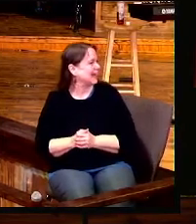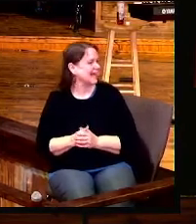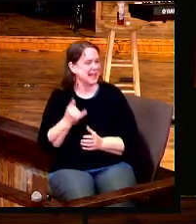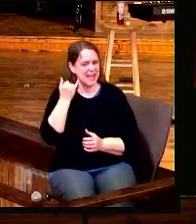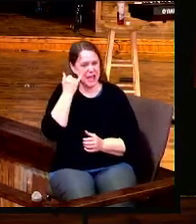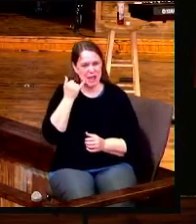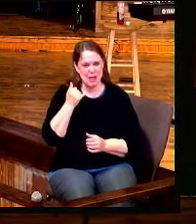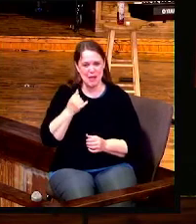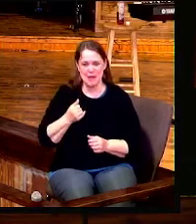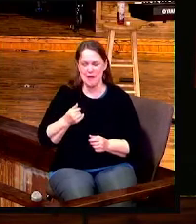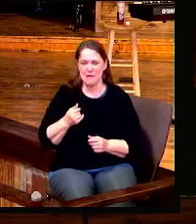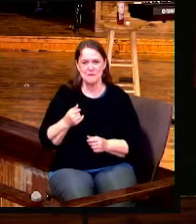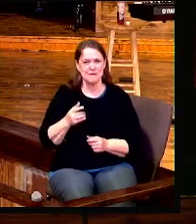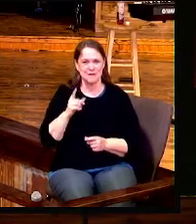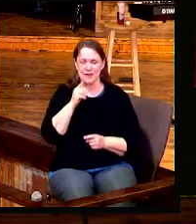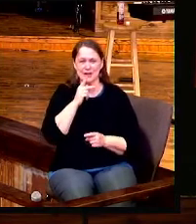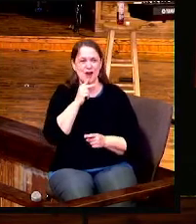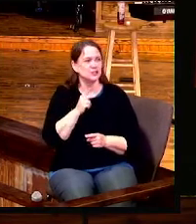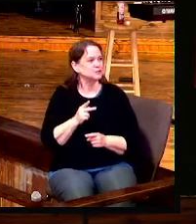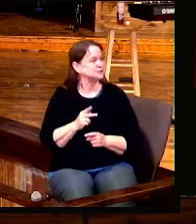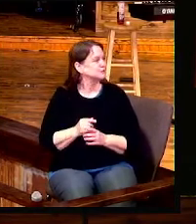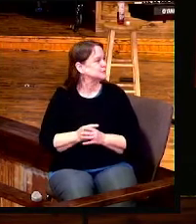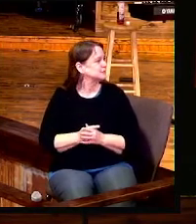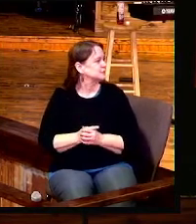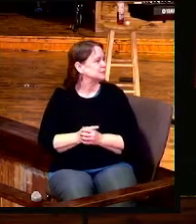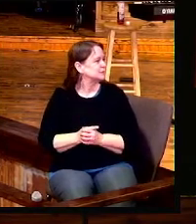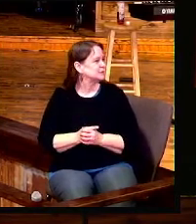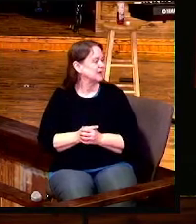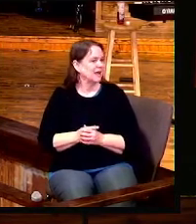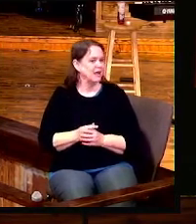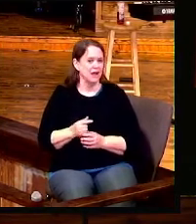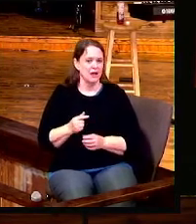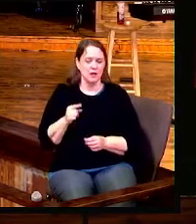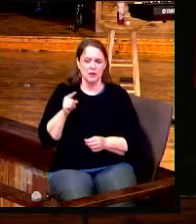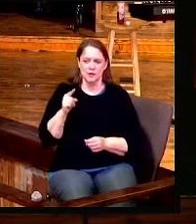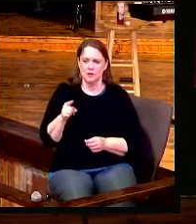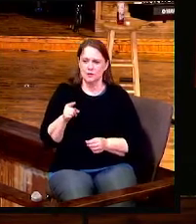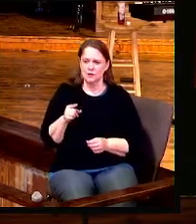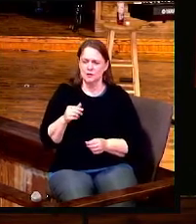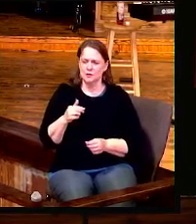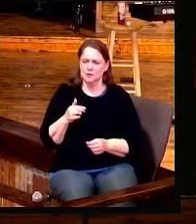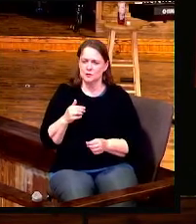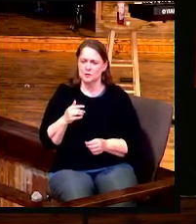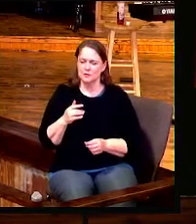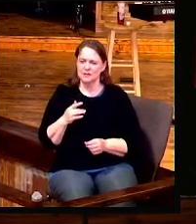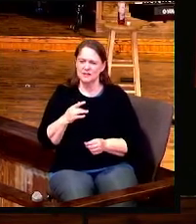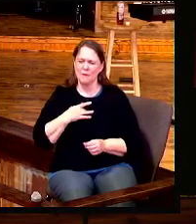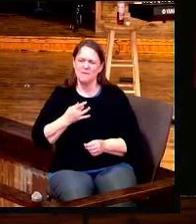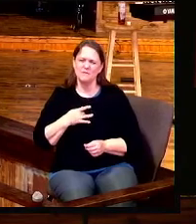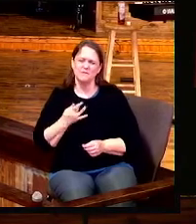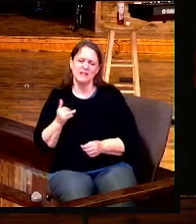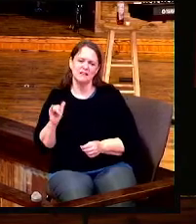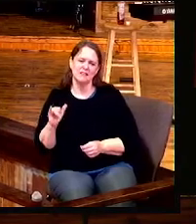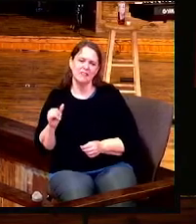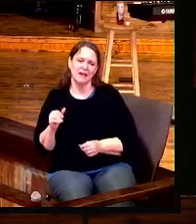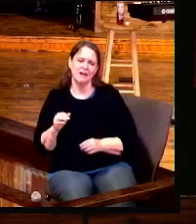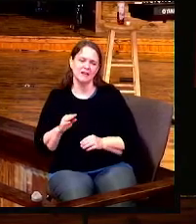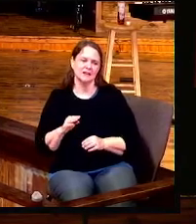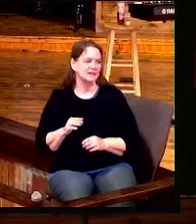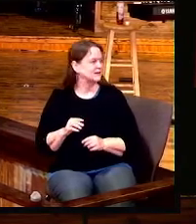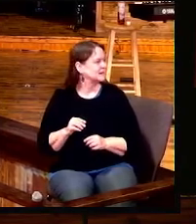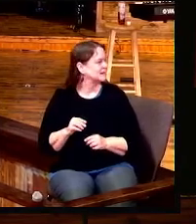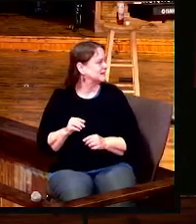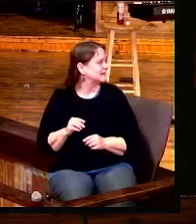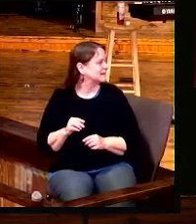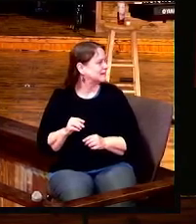you, then you don't hold the same offense. You don't hold what they say to much, it doesn't